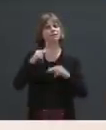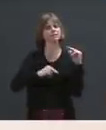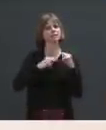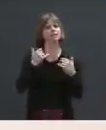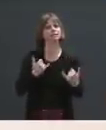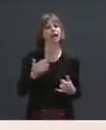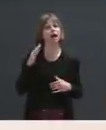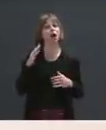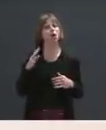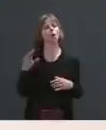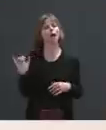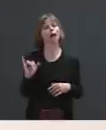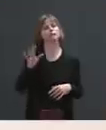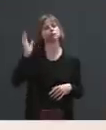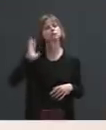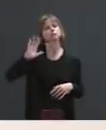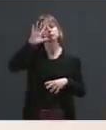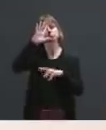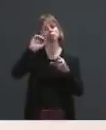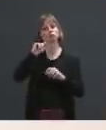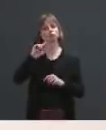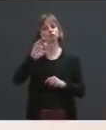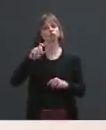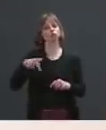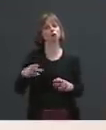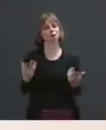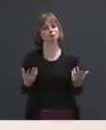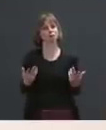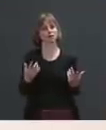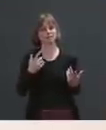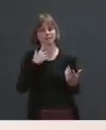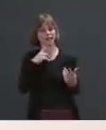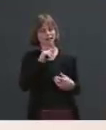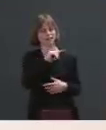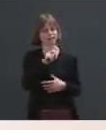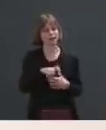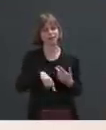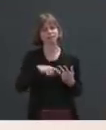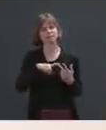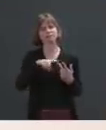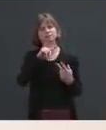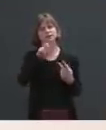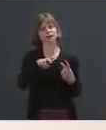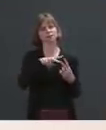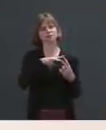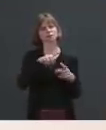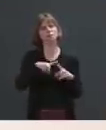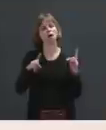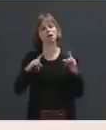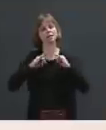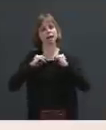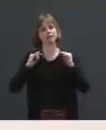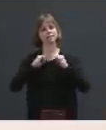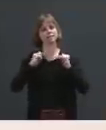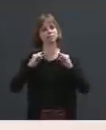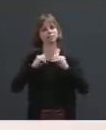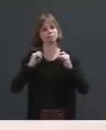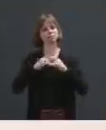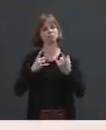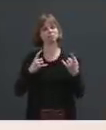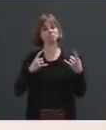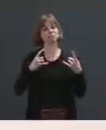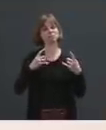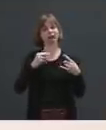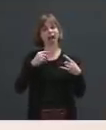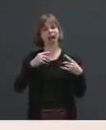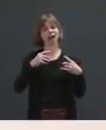Trump administration, and that there's a facility right now, it's in Donna, Texas instead of McAllen, Texas, but it's tents and chain link fence around